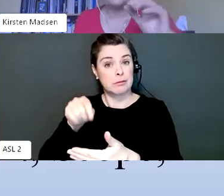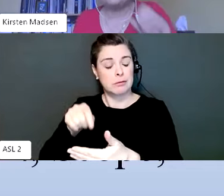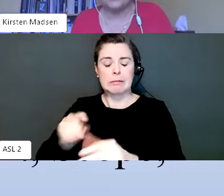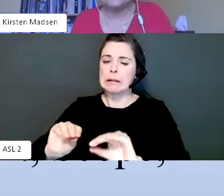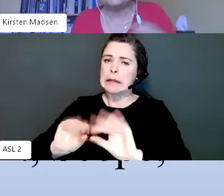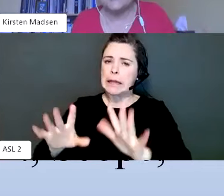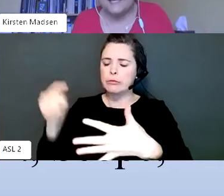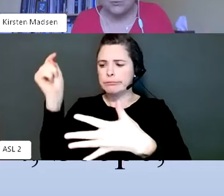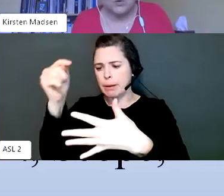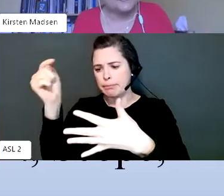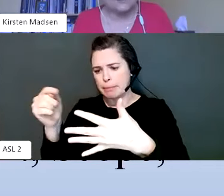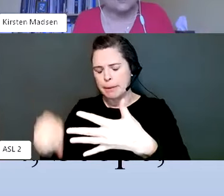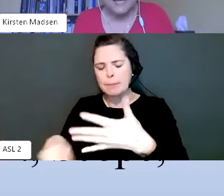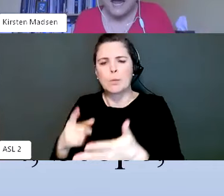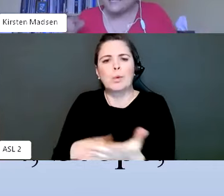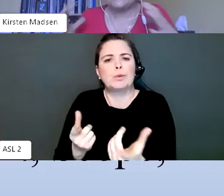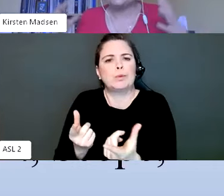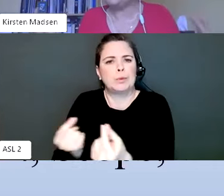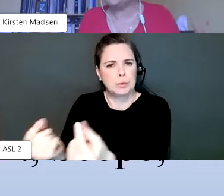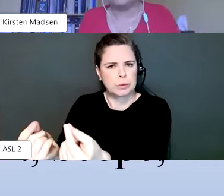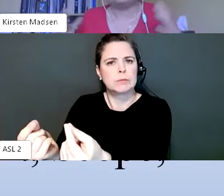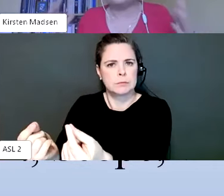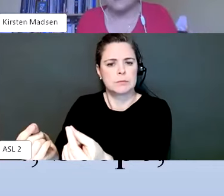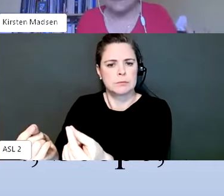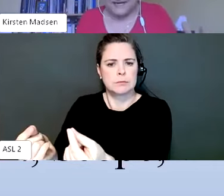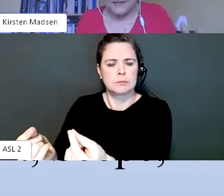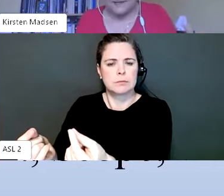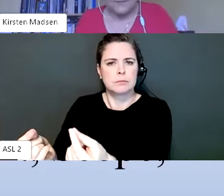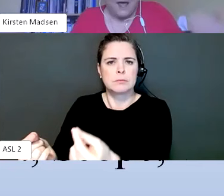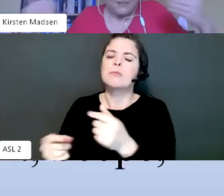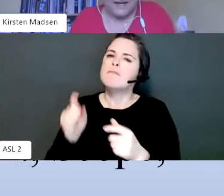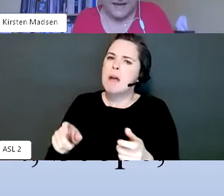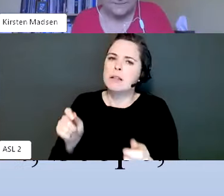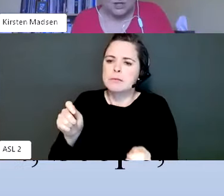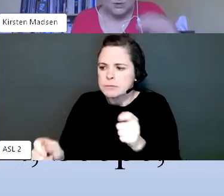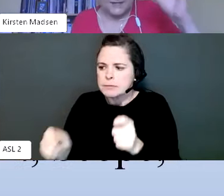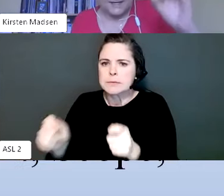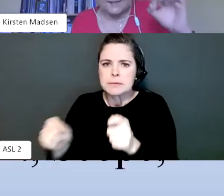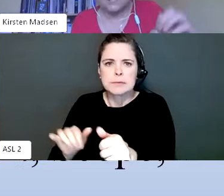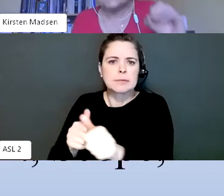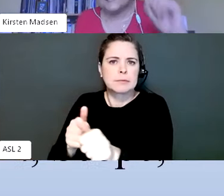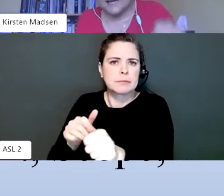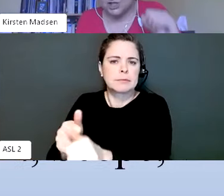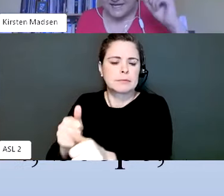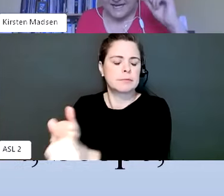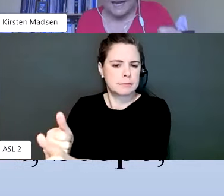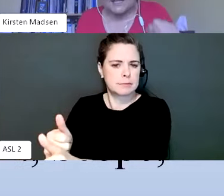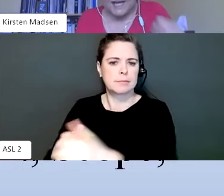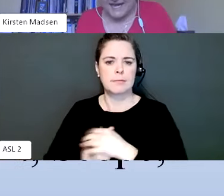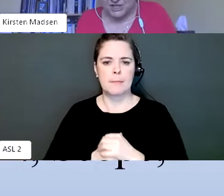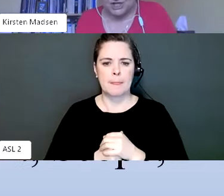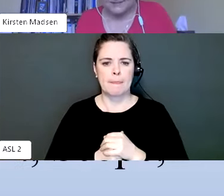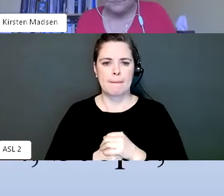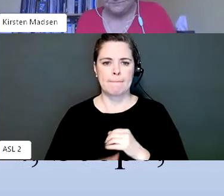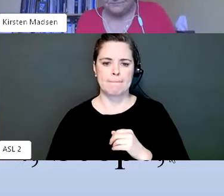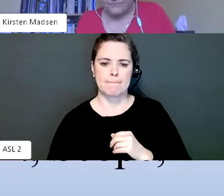that the policy can get rolled out. And it needs to be alive and updated. The next module is on discussion and